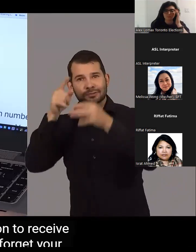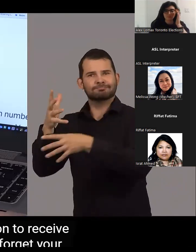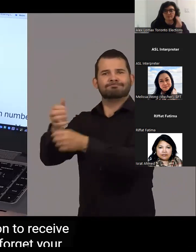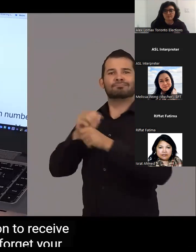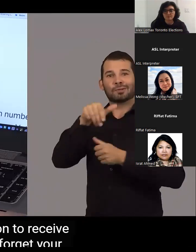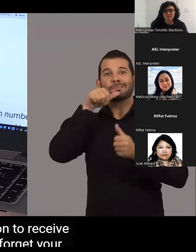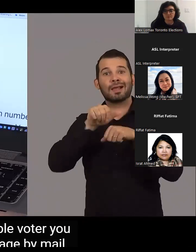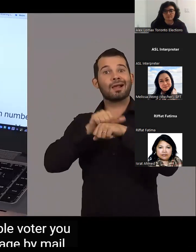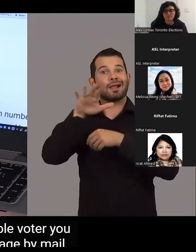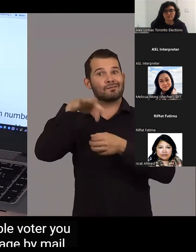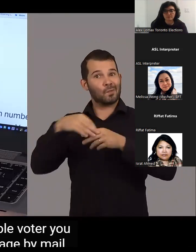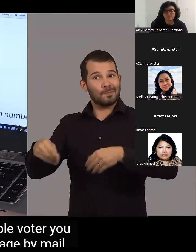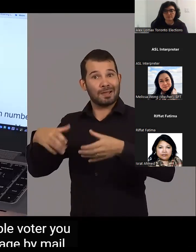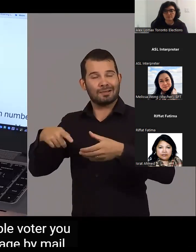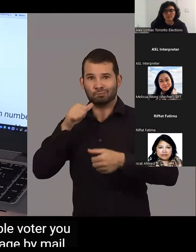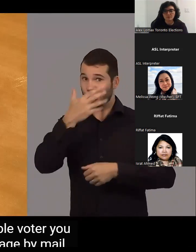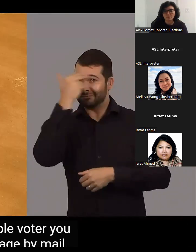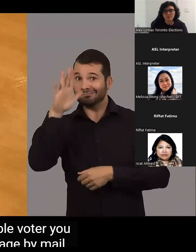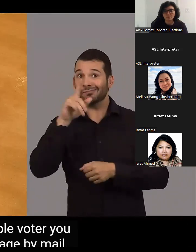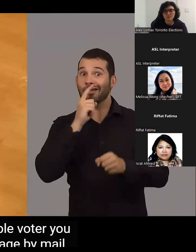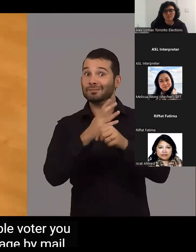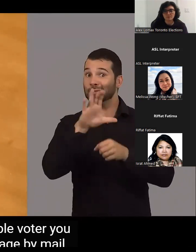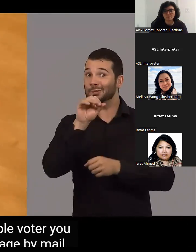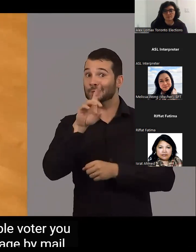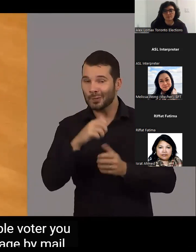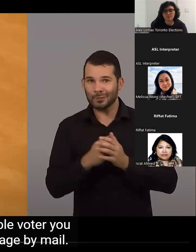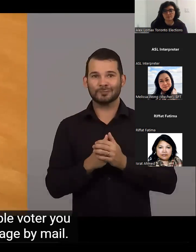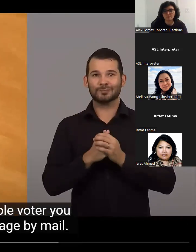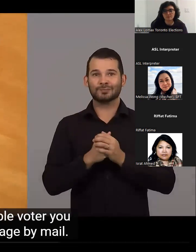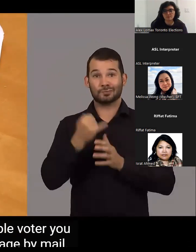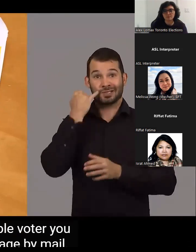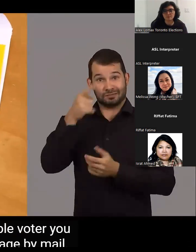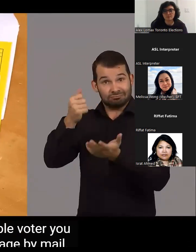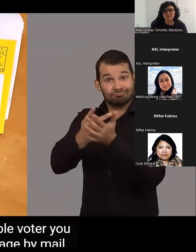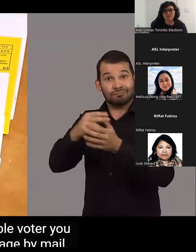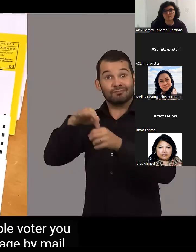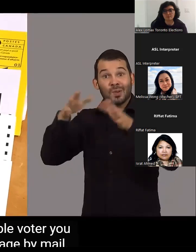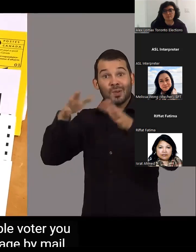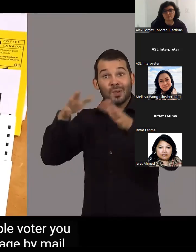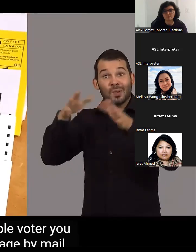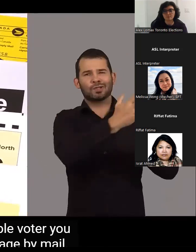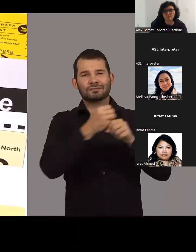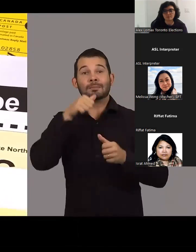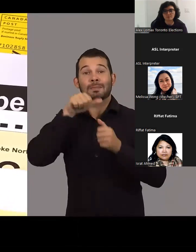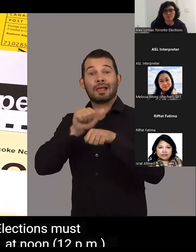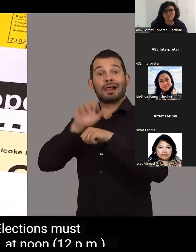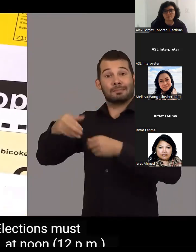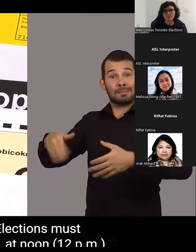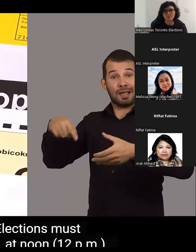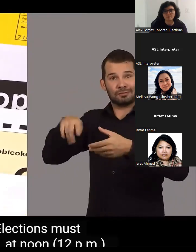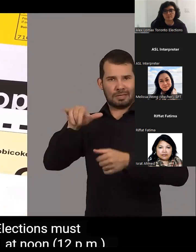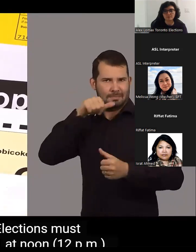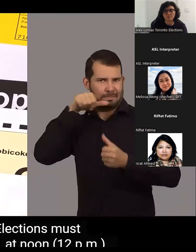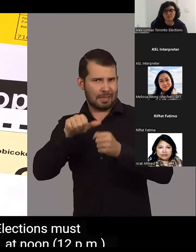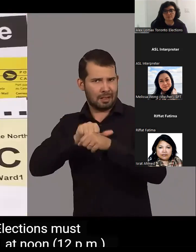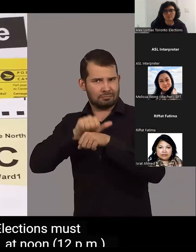package. Don't forget your confirmation code. If you're an eligible voter, you will receive your mail-in voting package by mail. It is